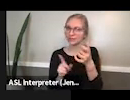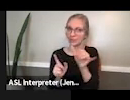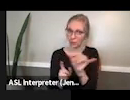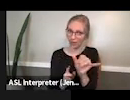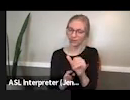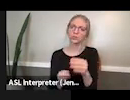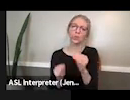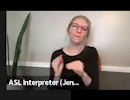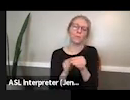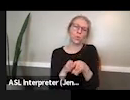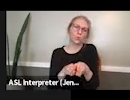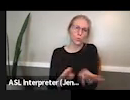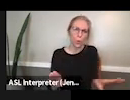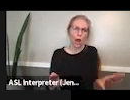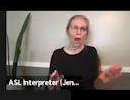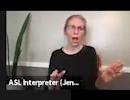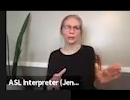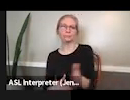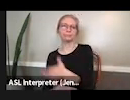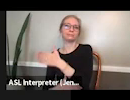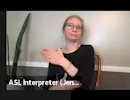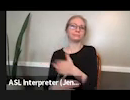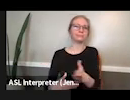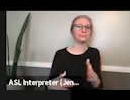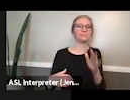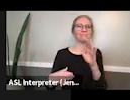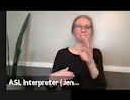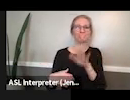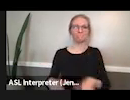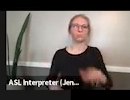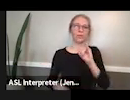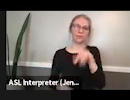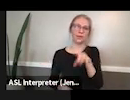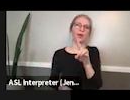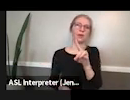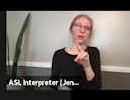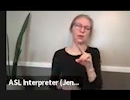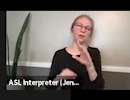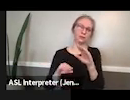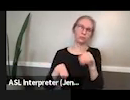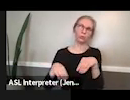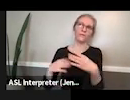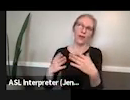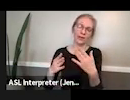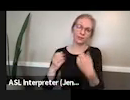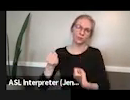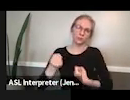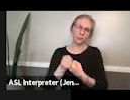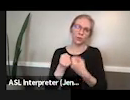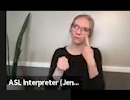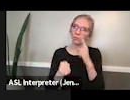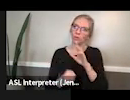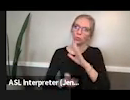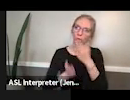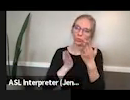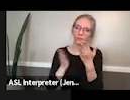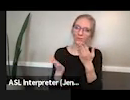net that's sweeping through Indiana and giving you support for your services for these